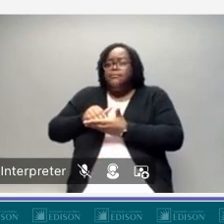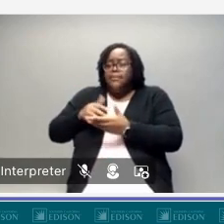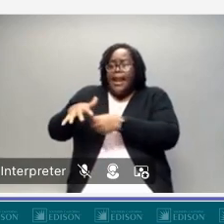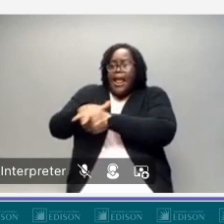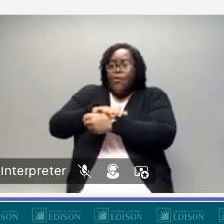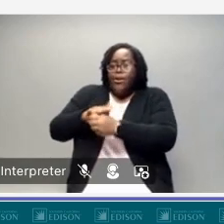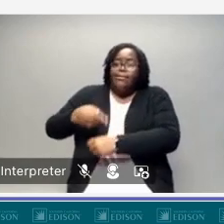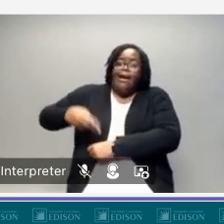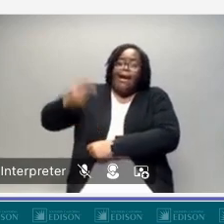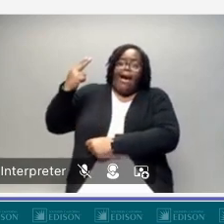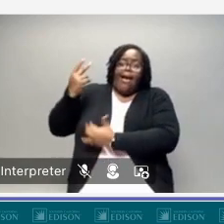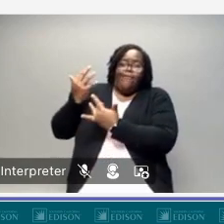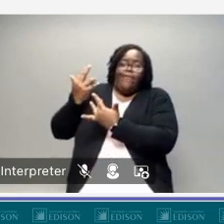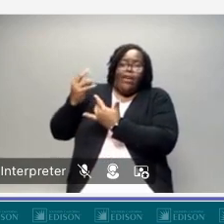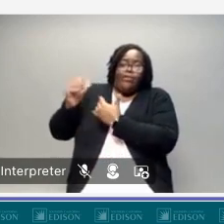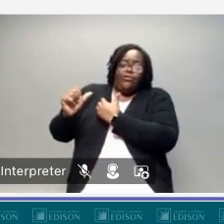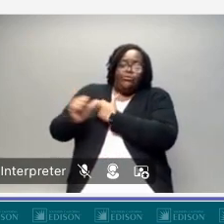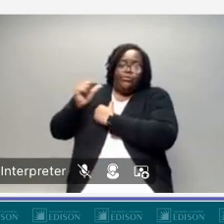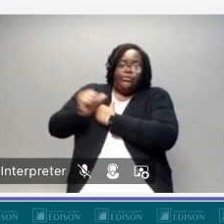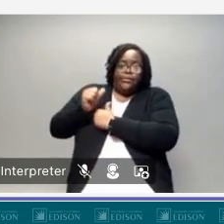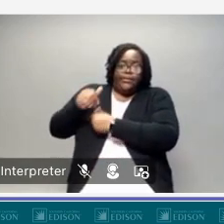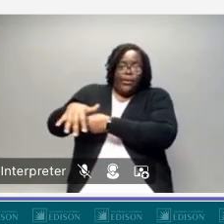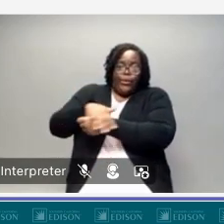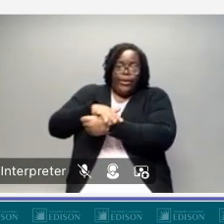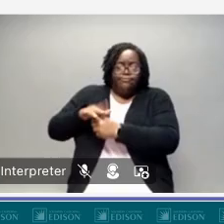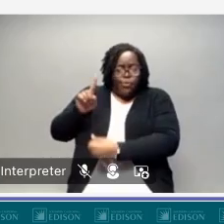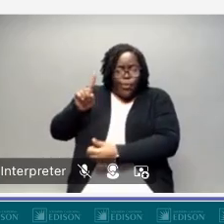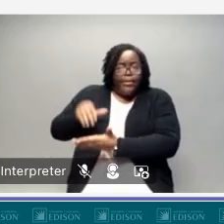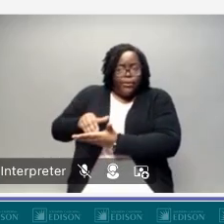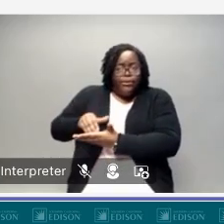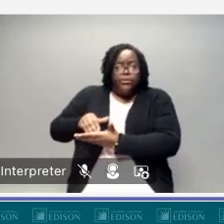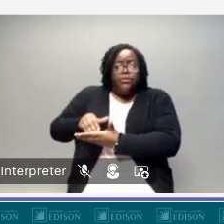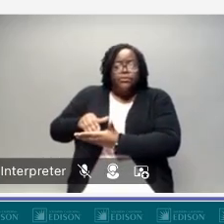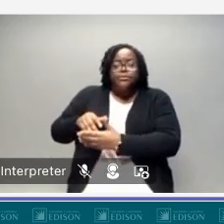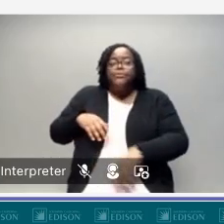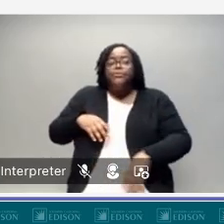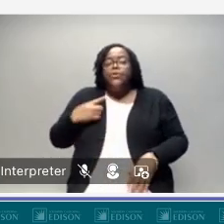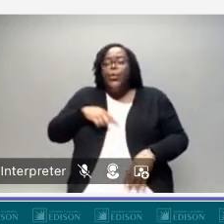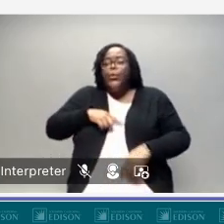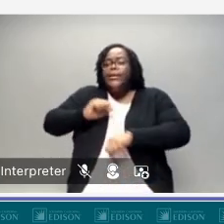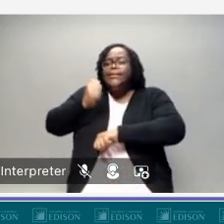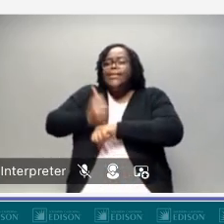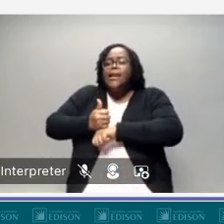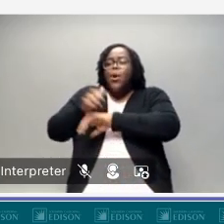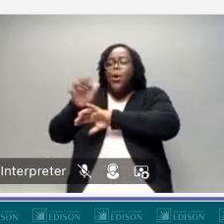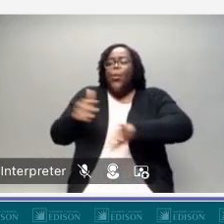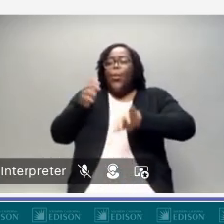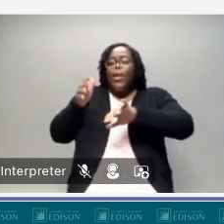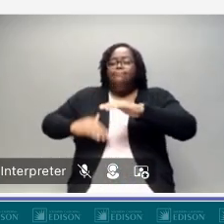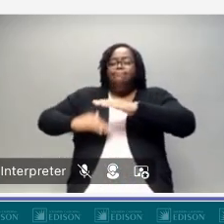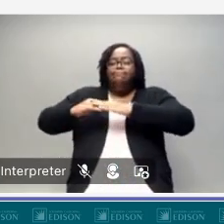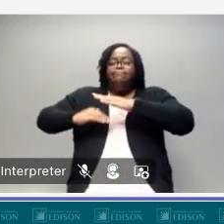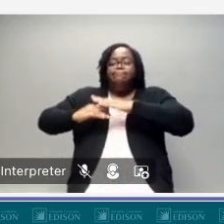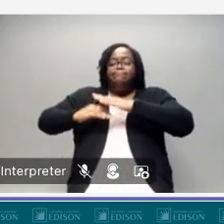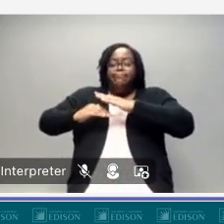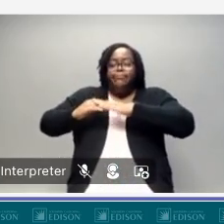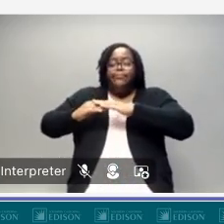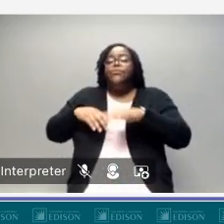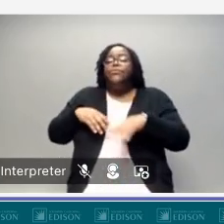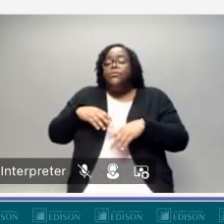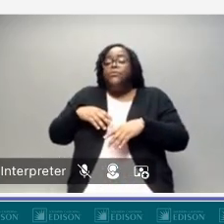fire risk area. We establish a wind threshold, which is